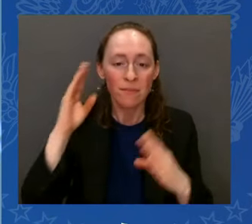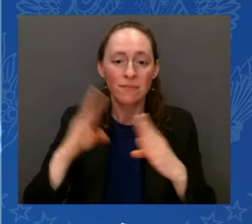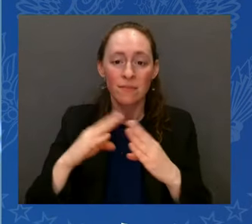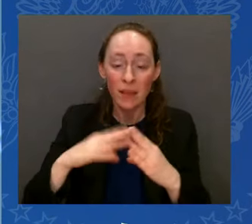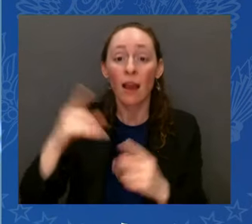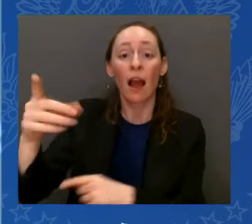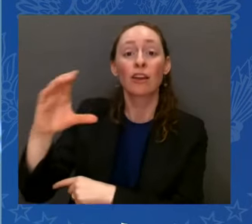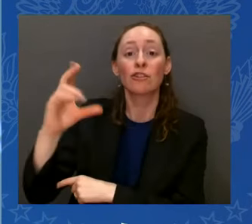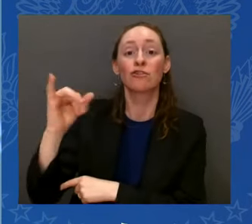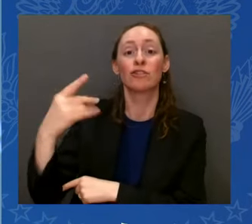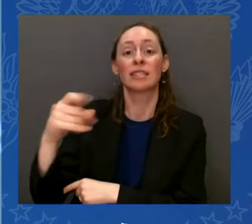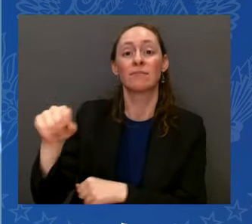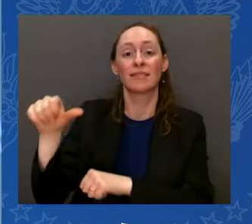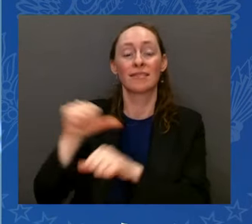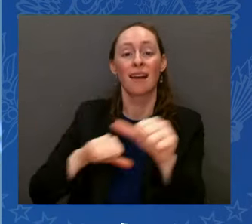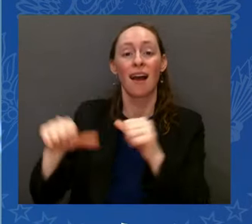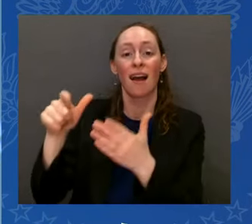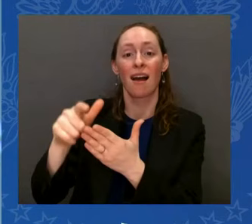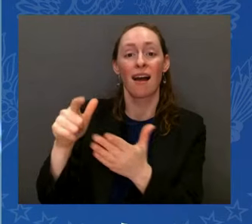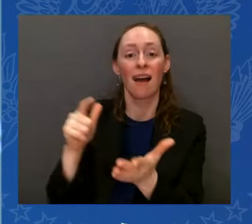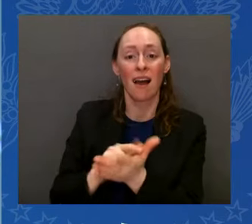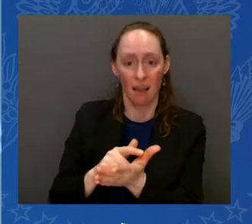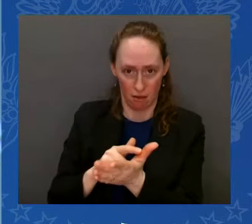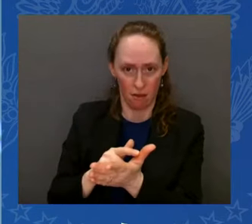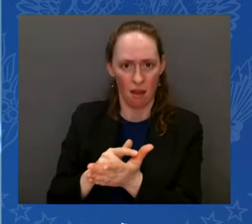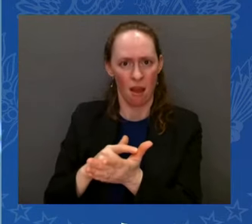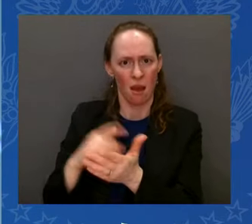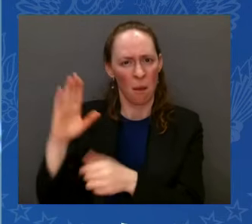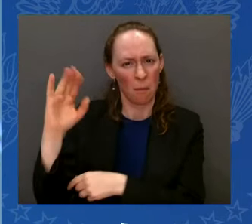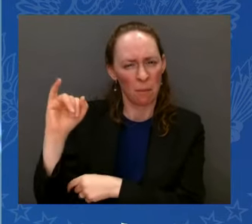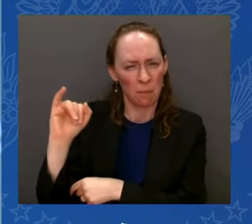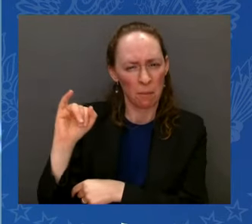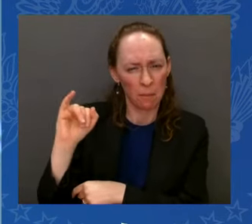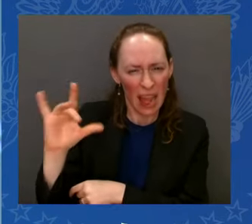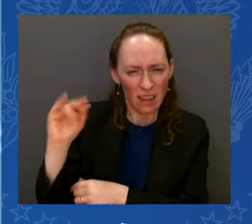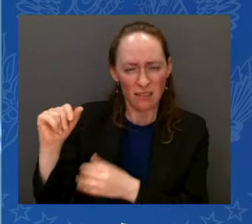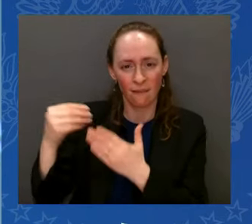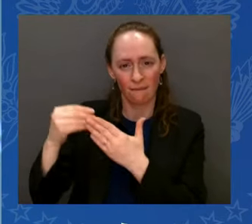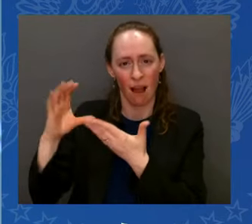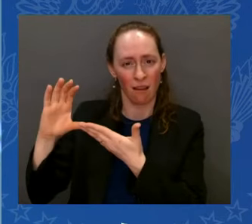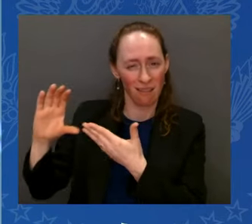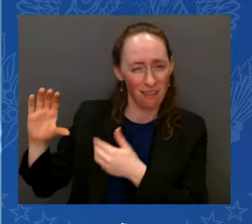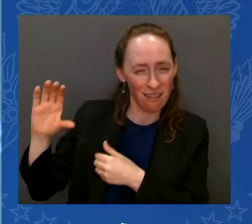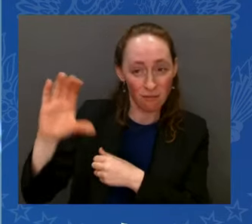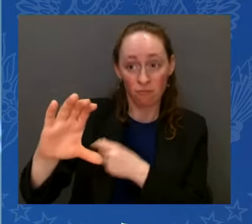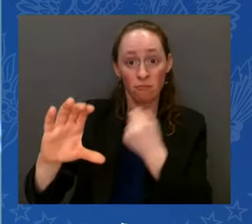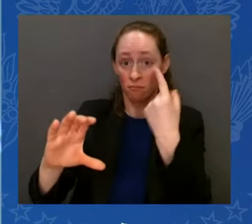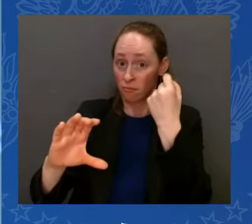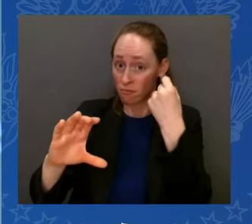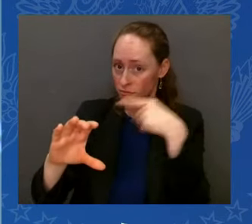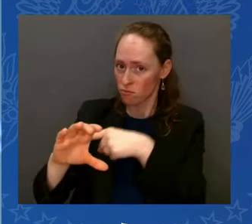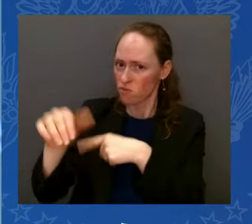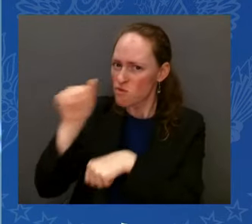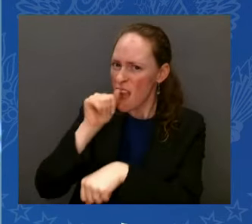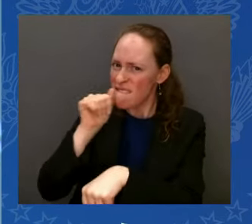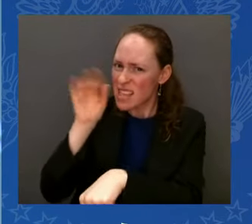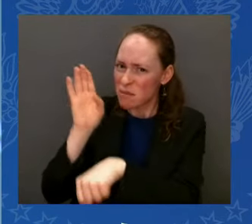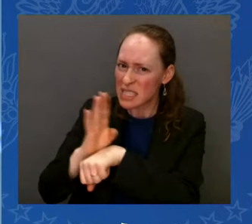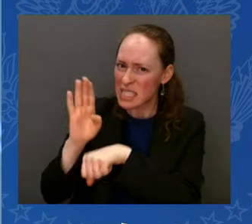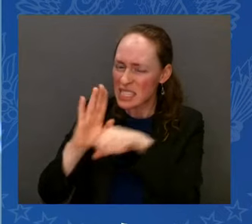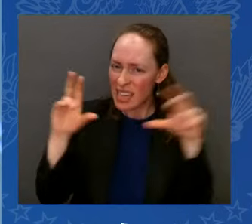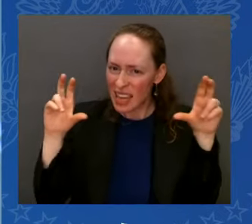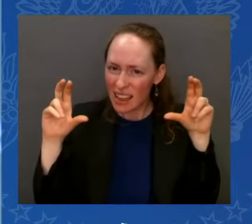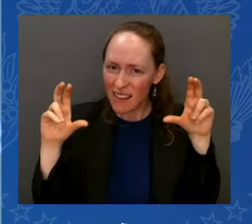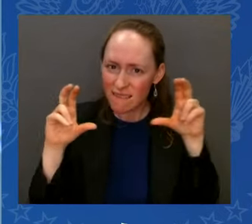$300 billion in private investment in manufacturing. We're opening factories in your states to build semiconductor chips and electric vehicles and